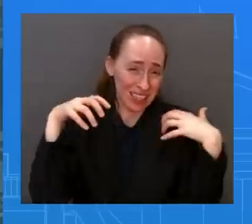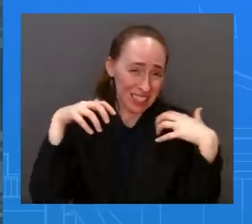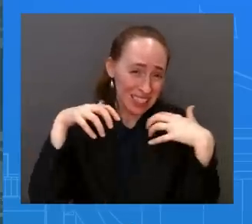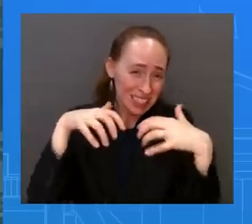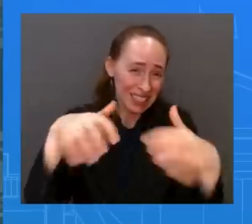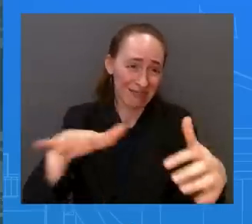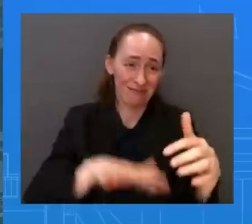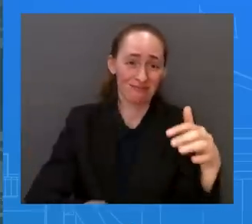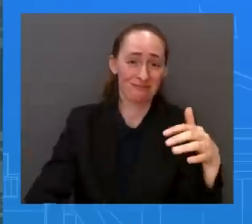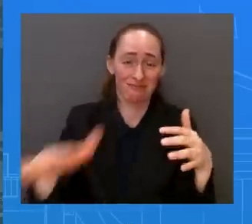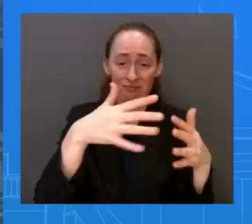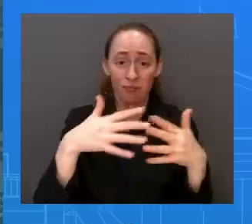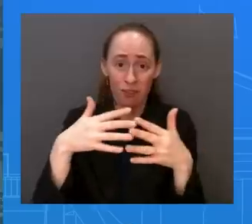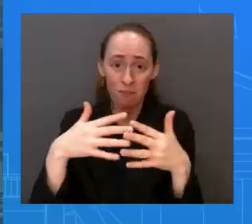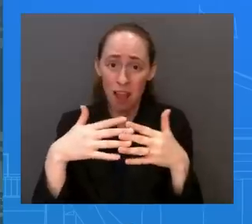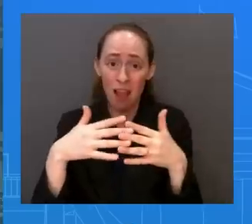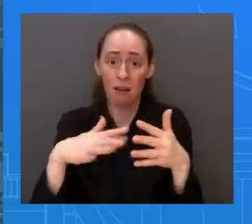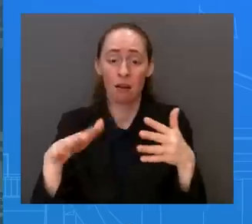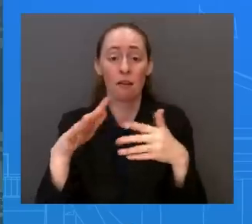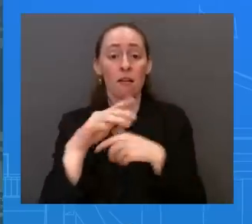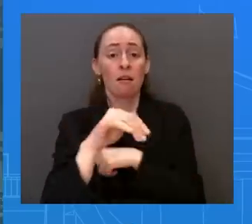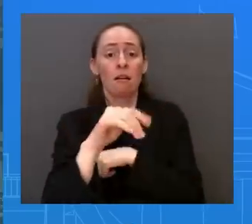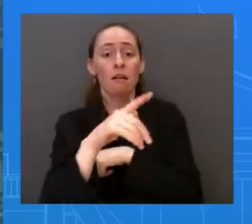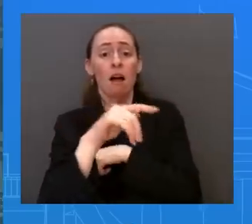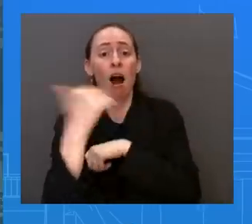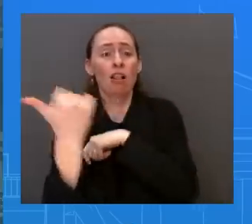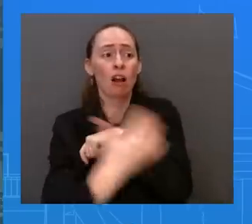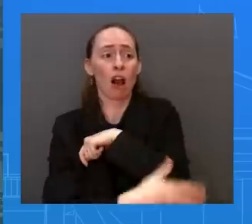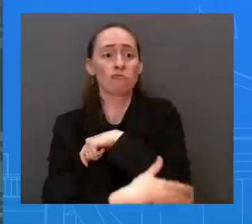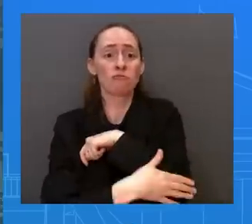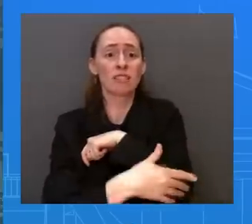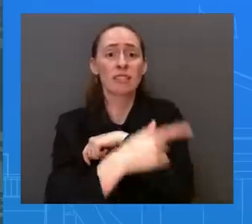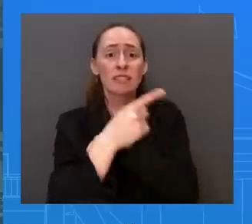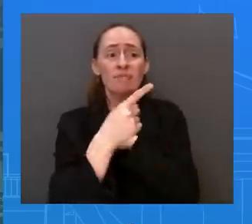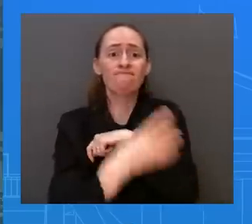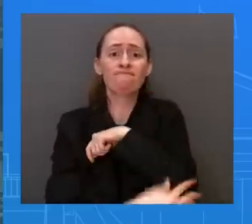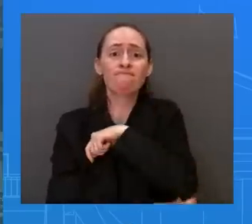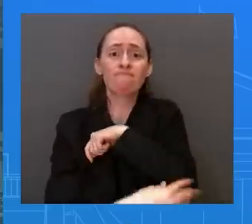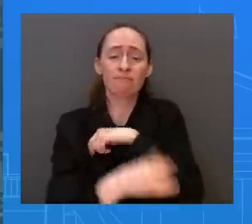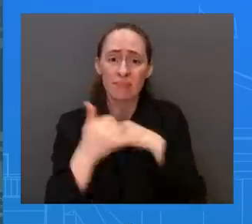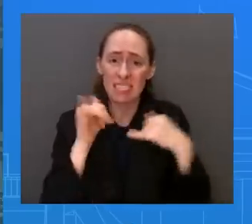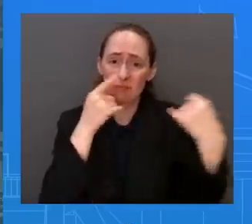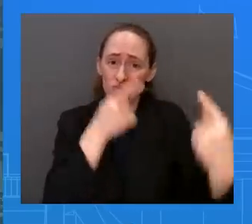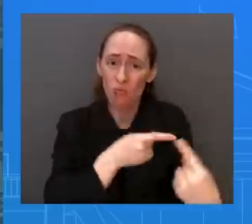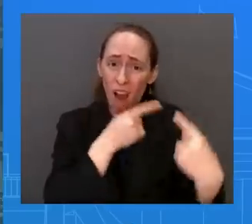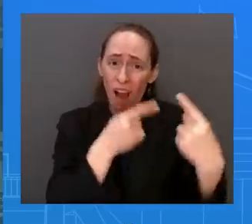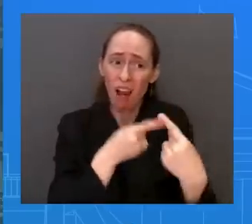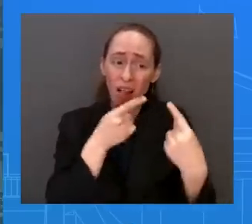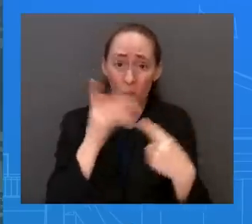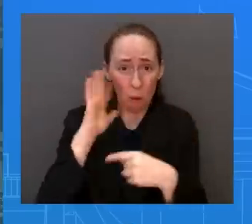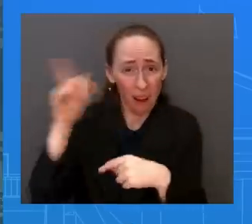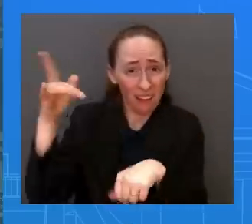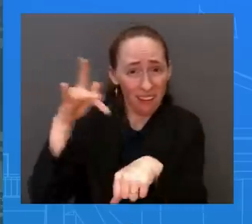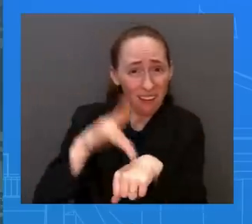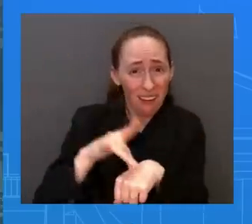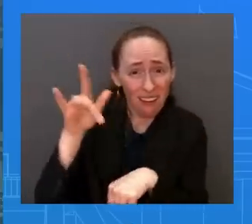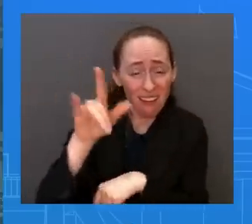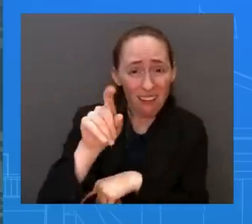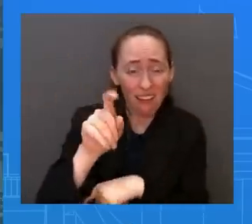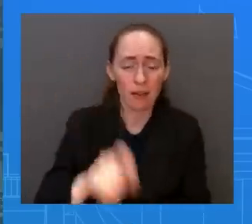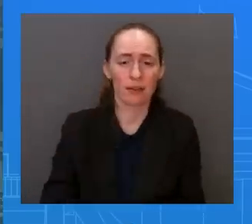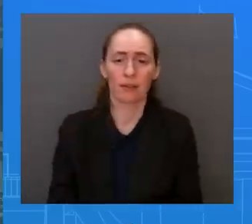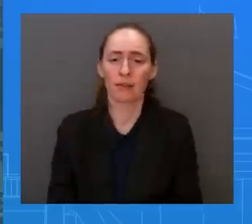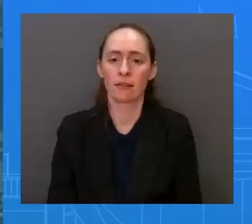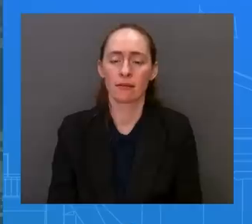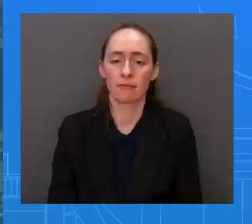has talked about many times of how we've been able to get the economy going, and a lot of that was because of how